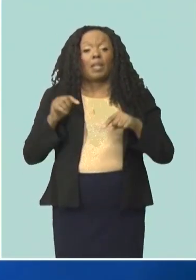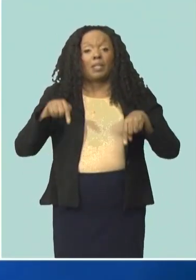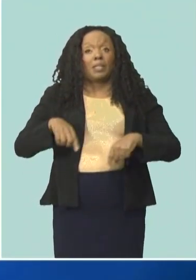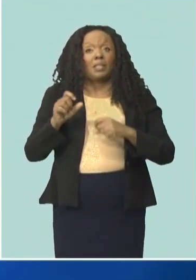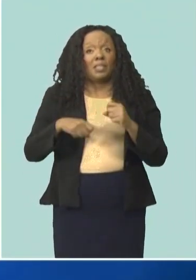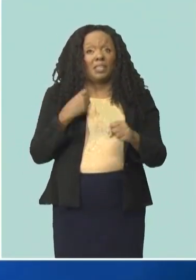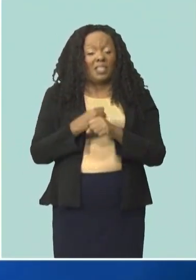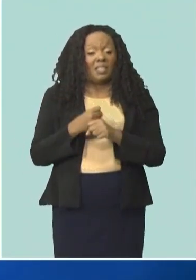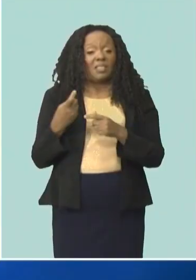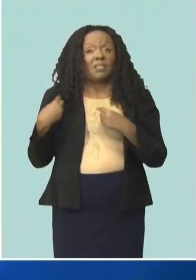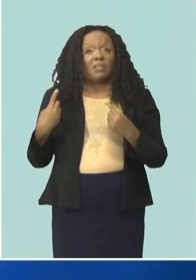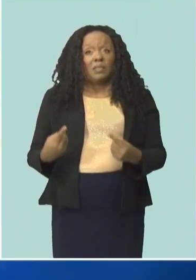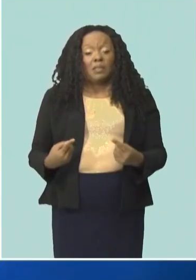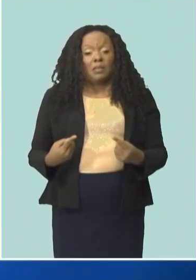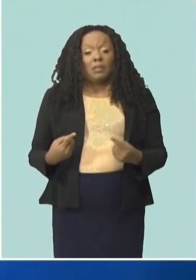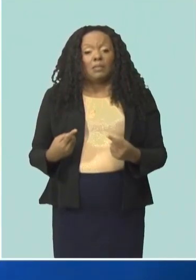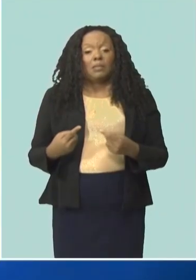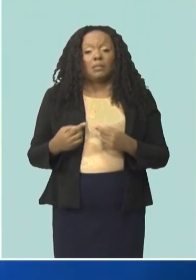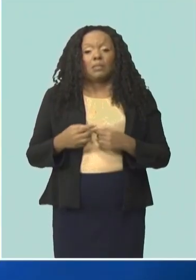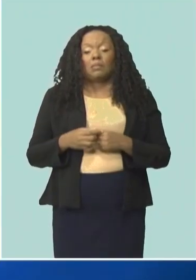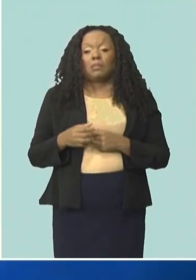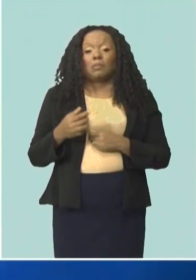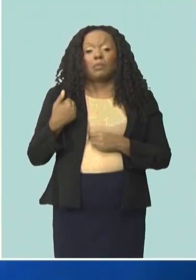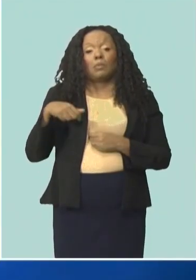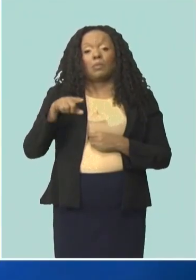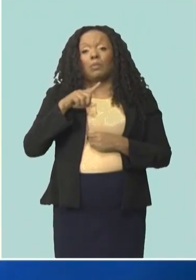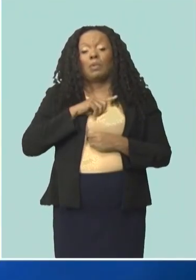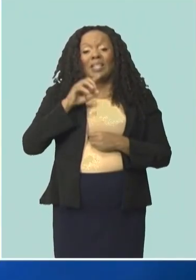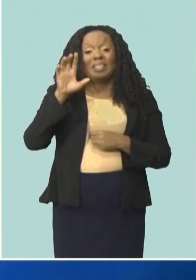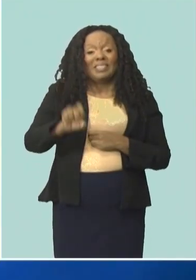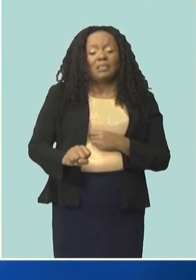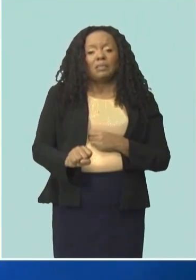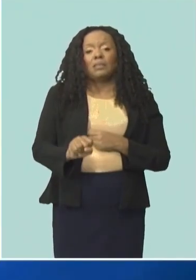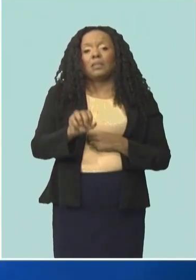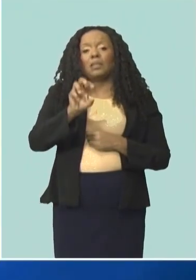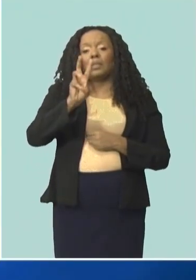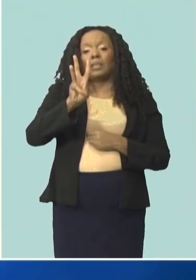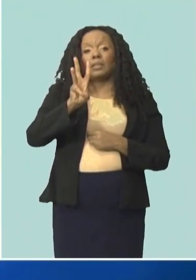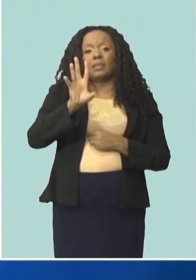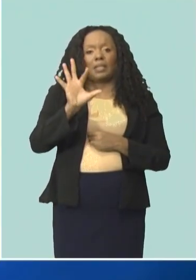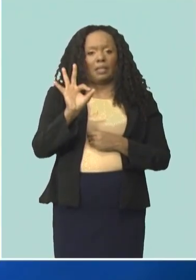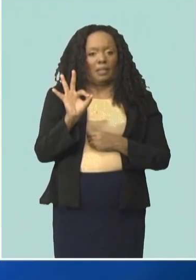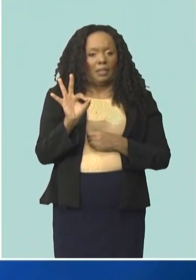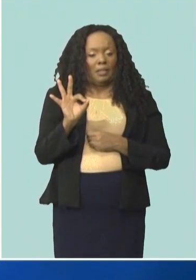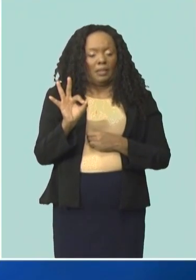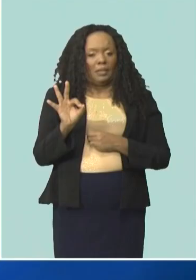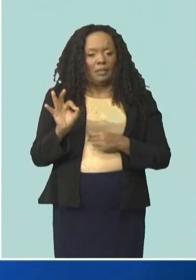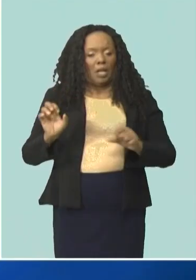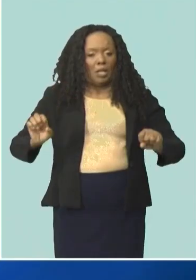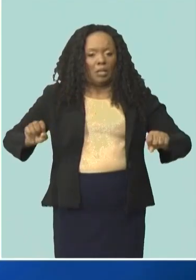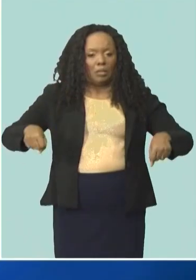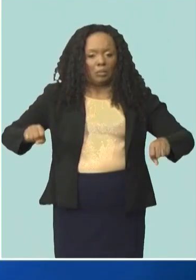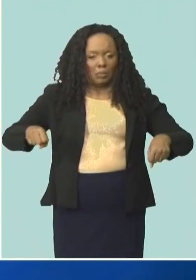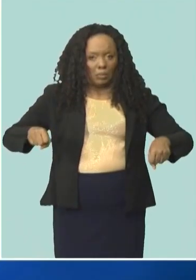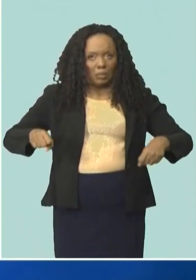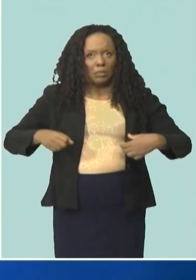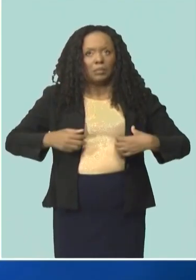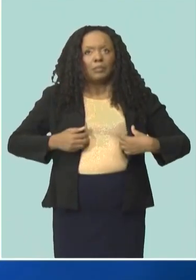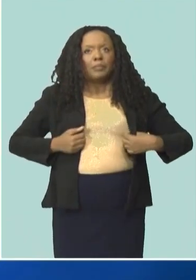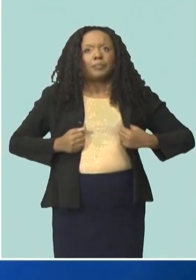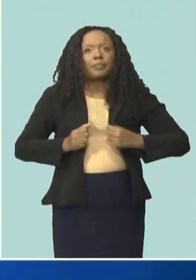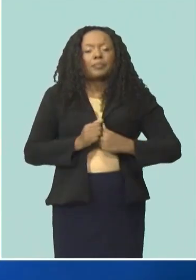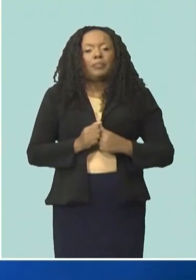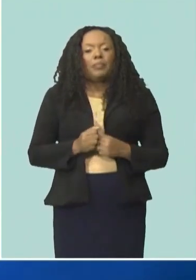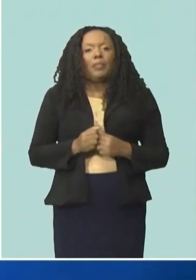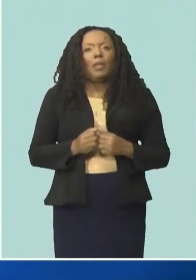we've seized 69 motorcycles. A number is on the yard over by the